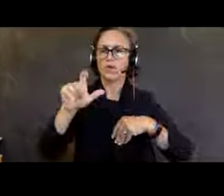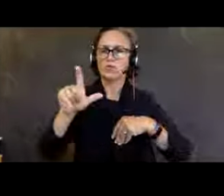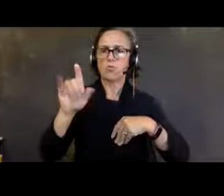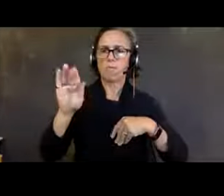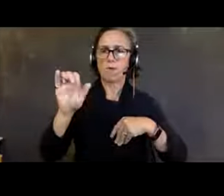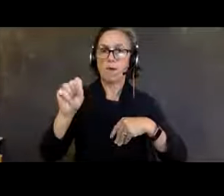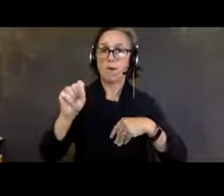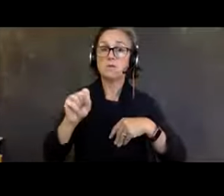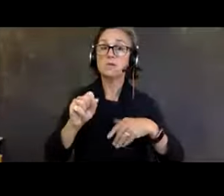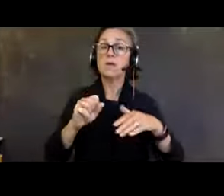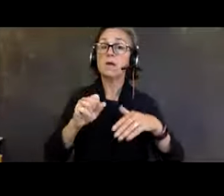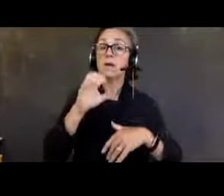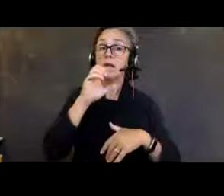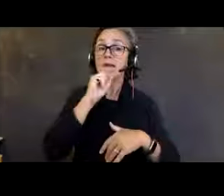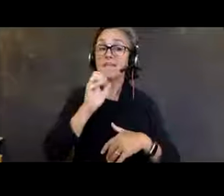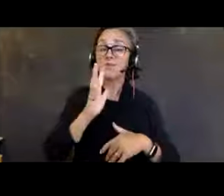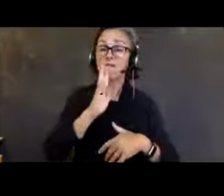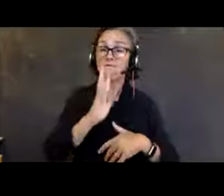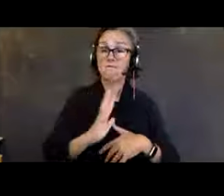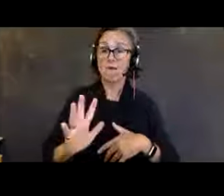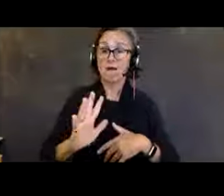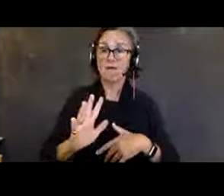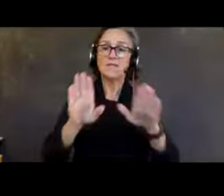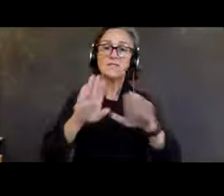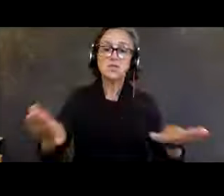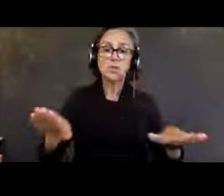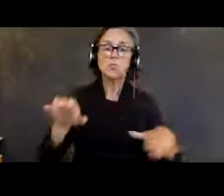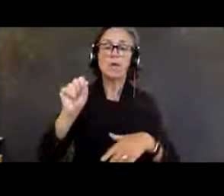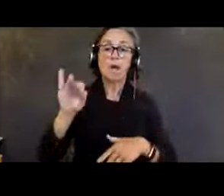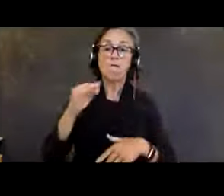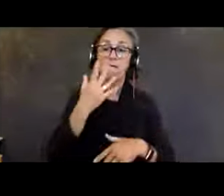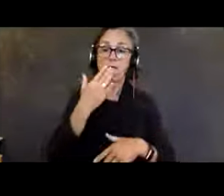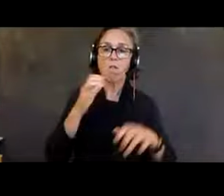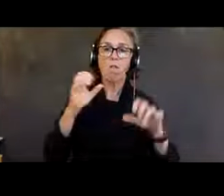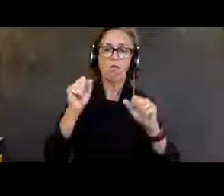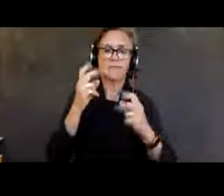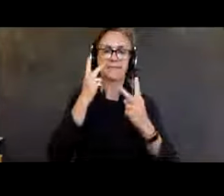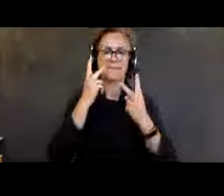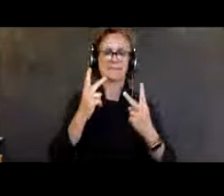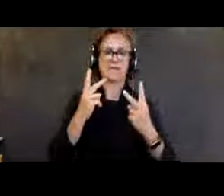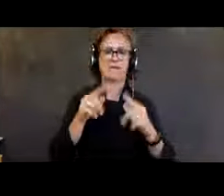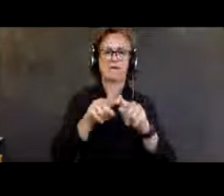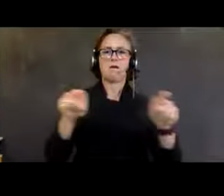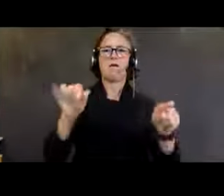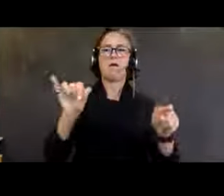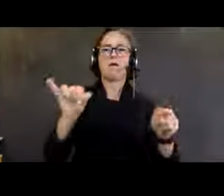of color are conscious of existing stereotypes of their group. And then by age 12, they can start